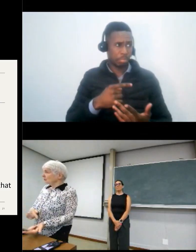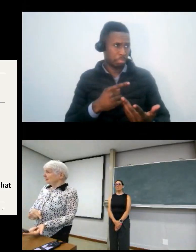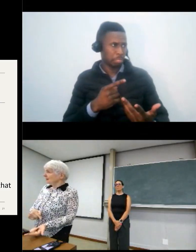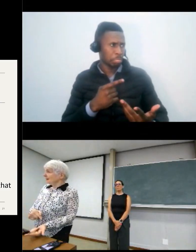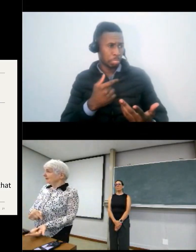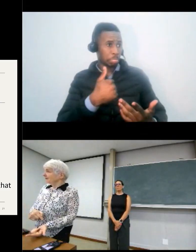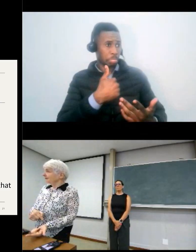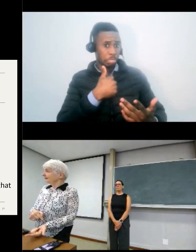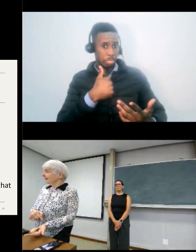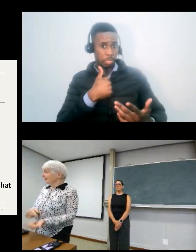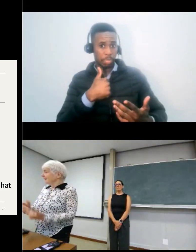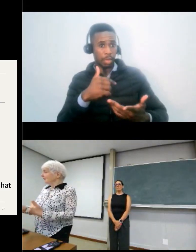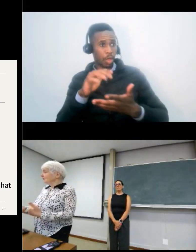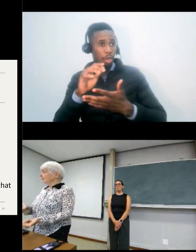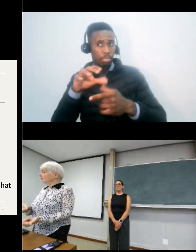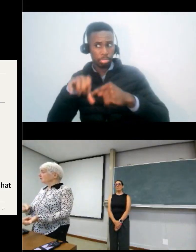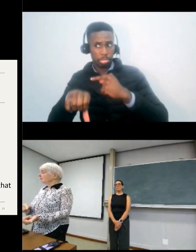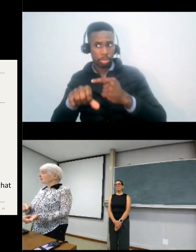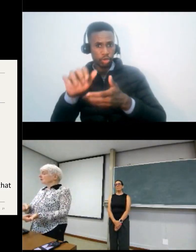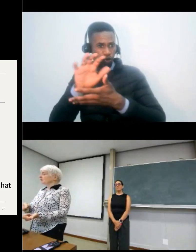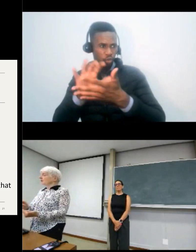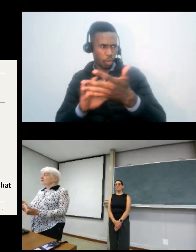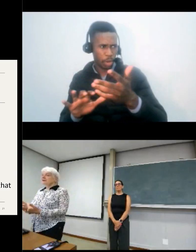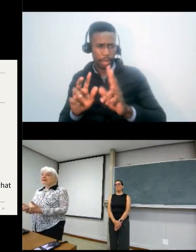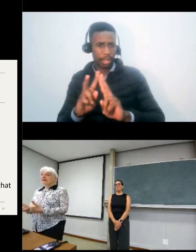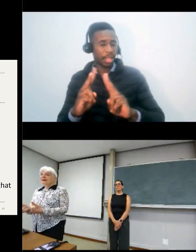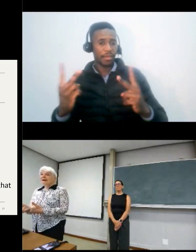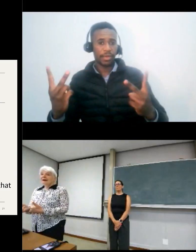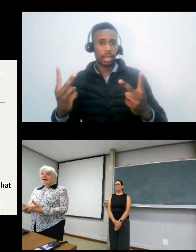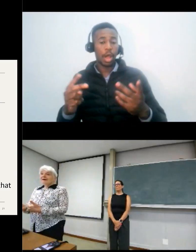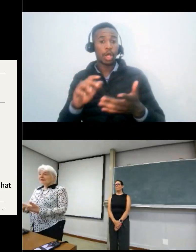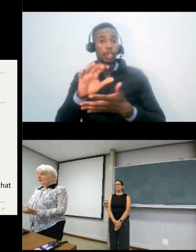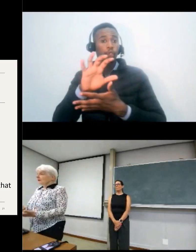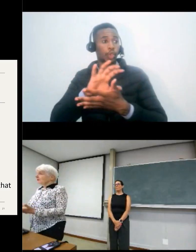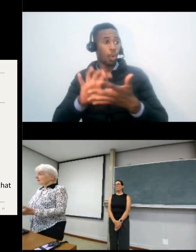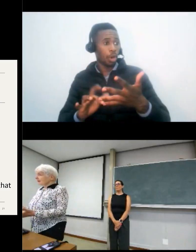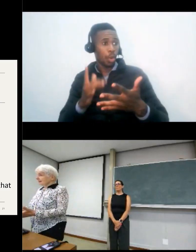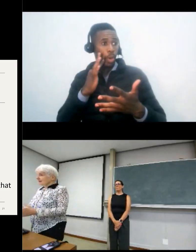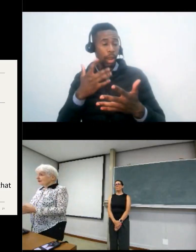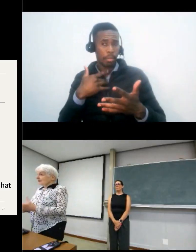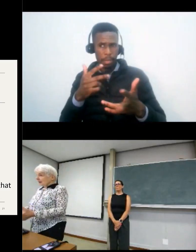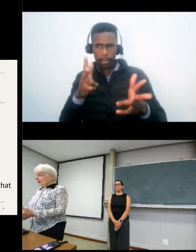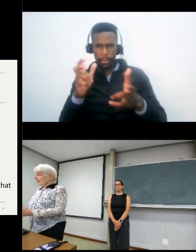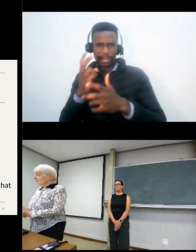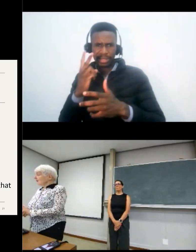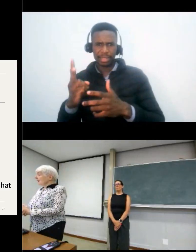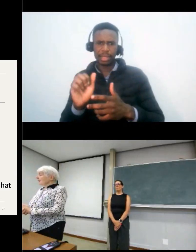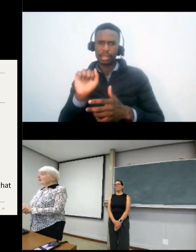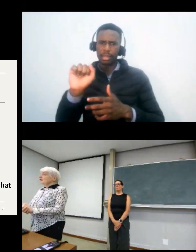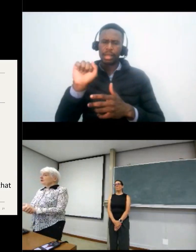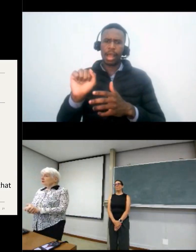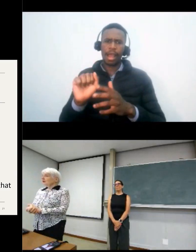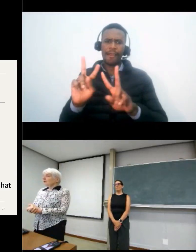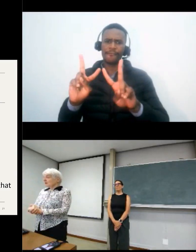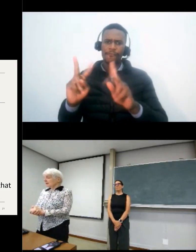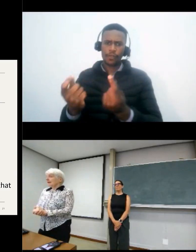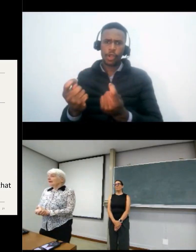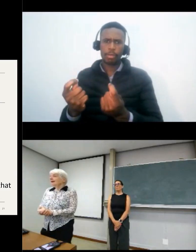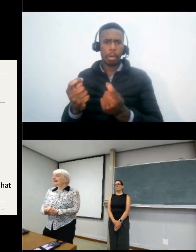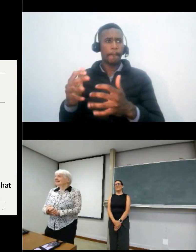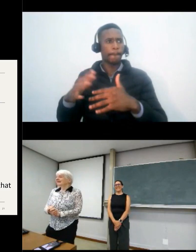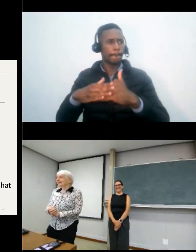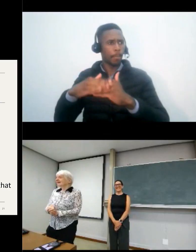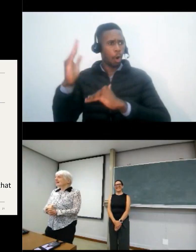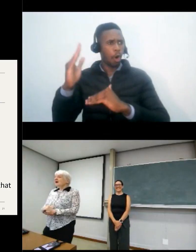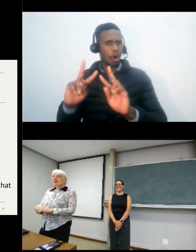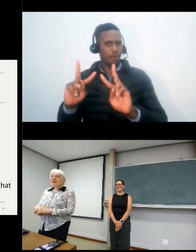in stories. She found a predominant verb second, so we are